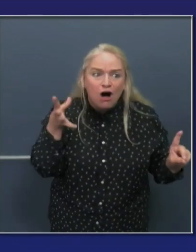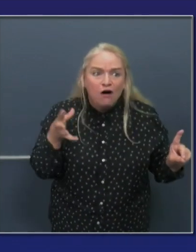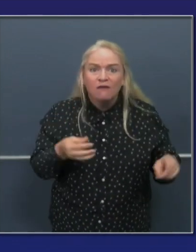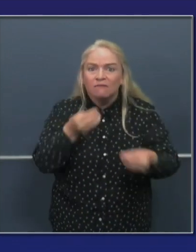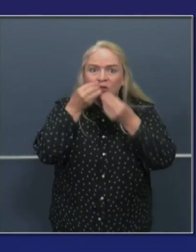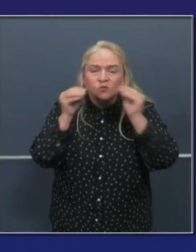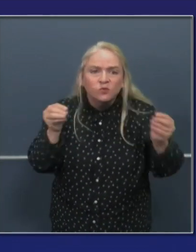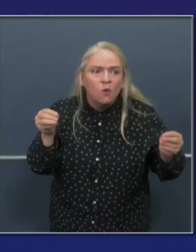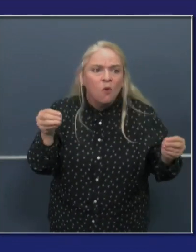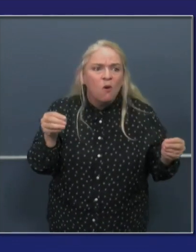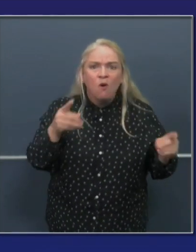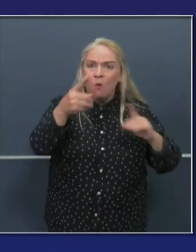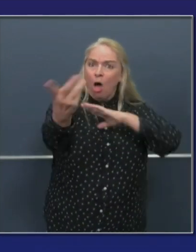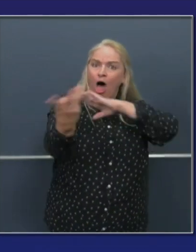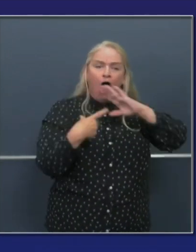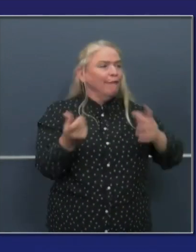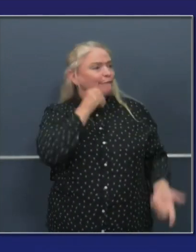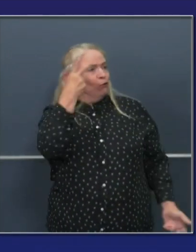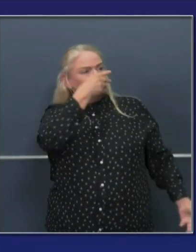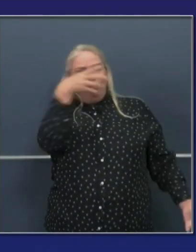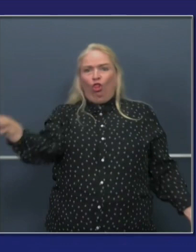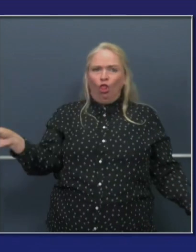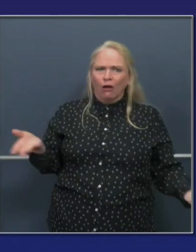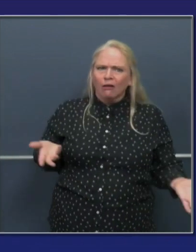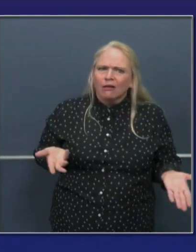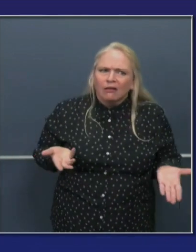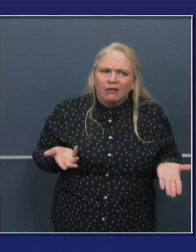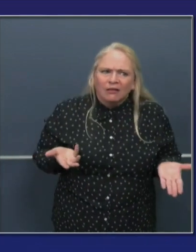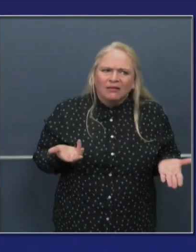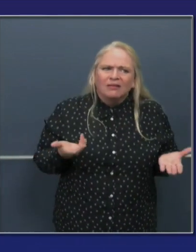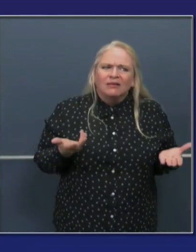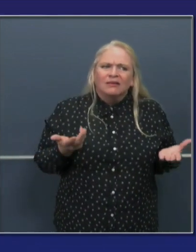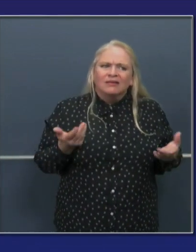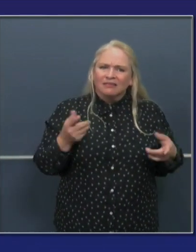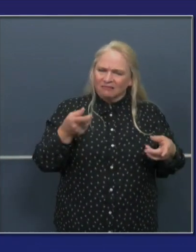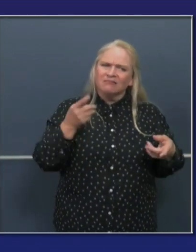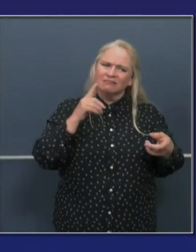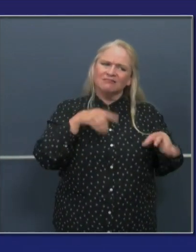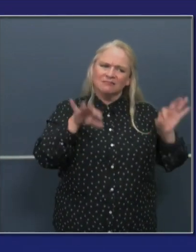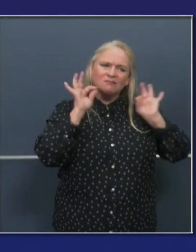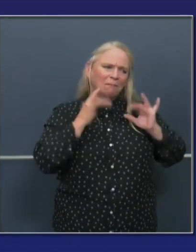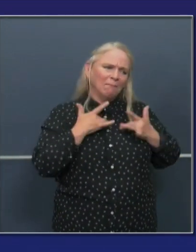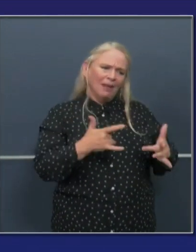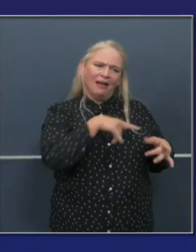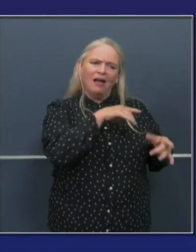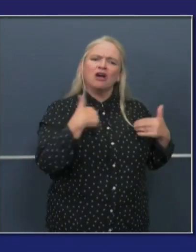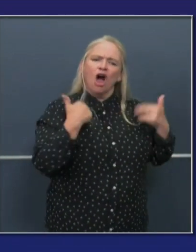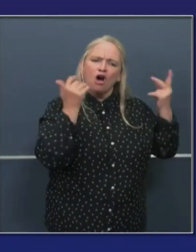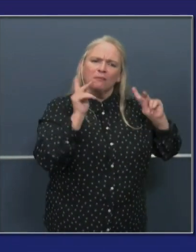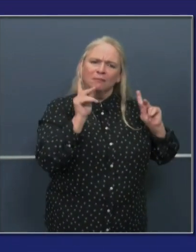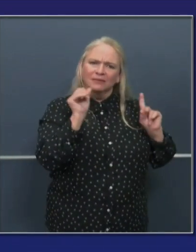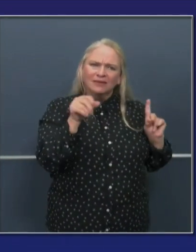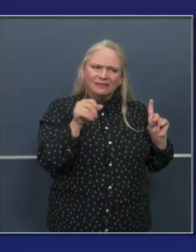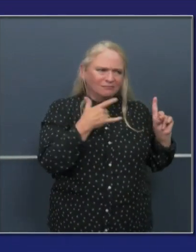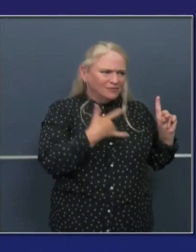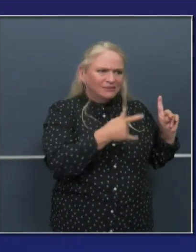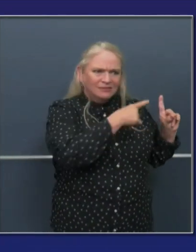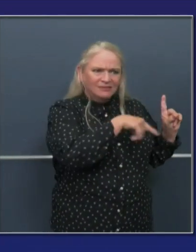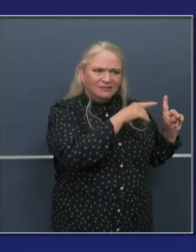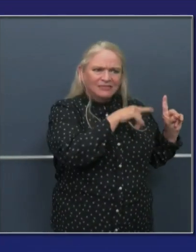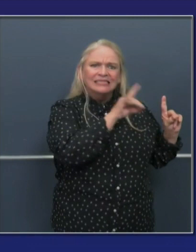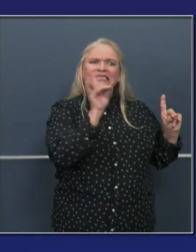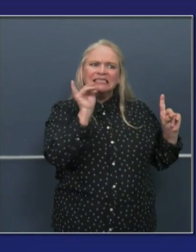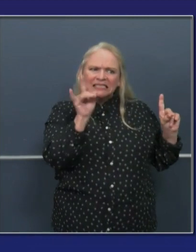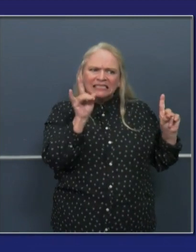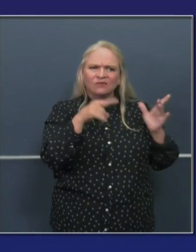others. And a lot of these are tend to be, some cases, younger individuals. A lot of them that truly represent the diversity in the